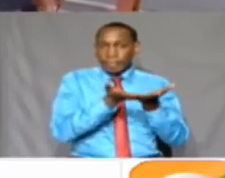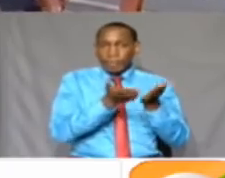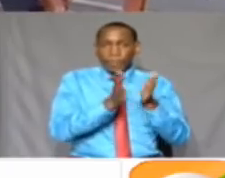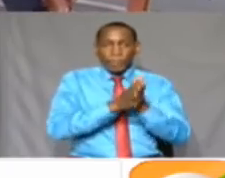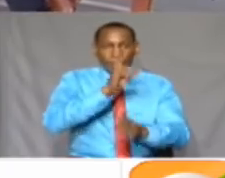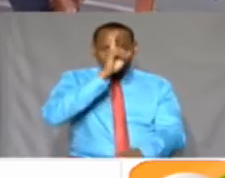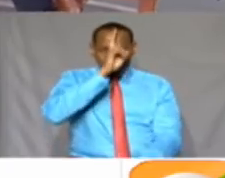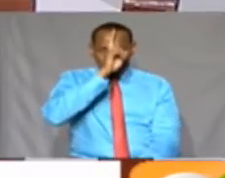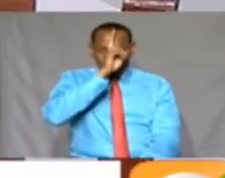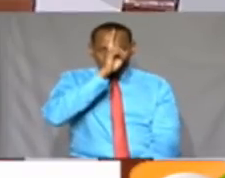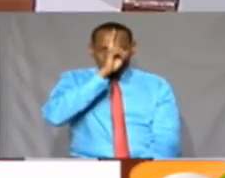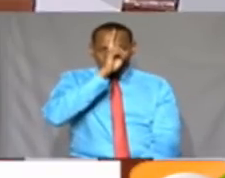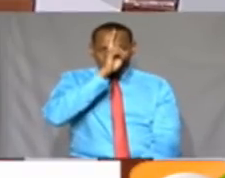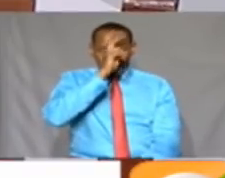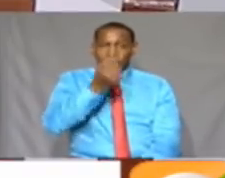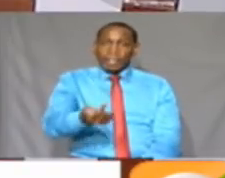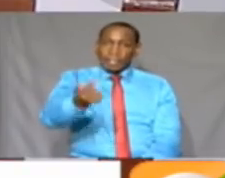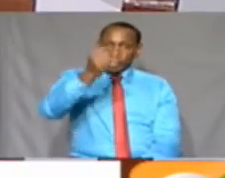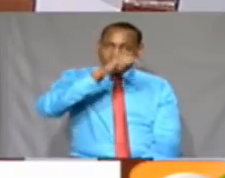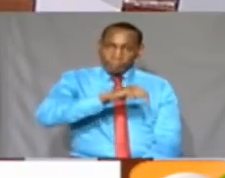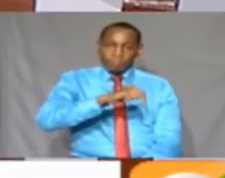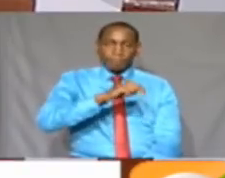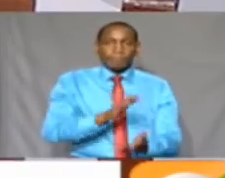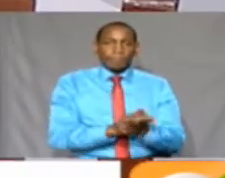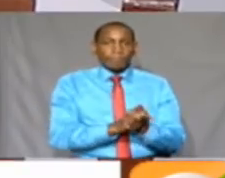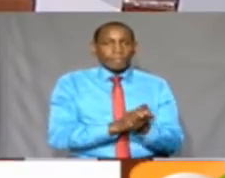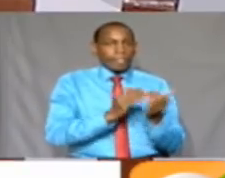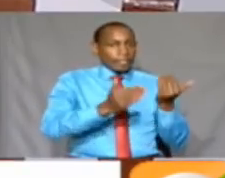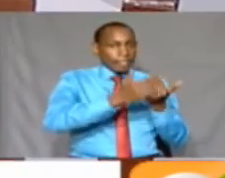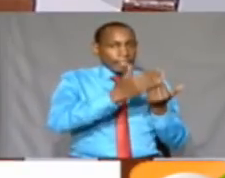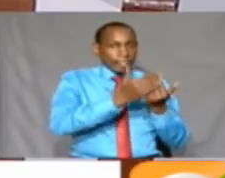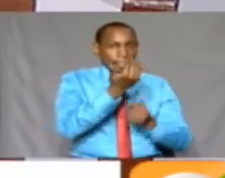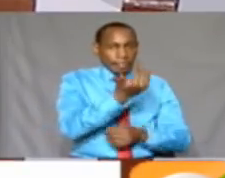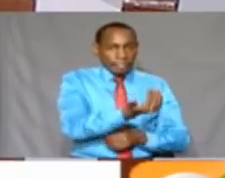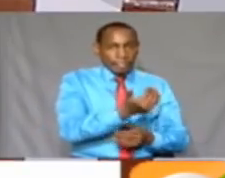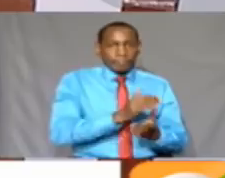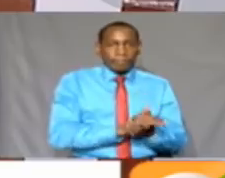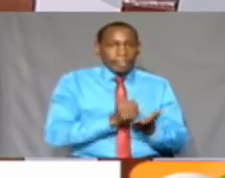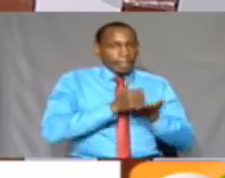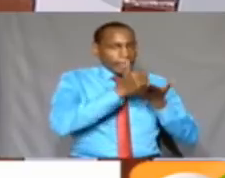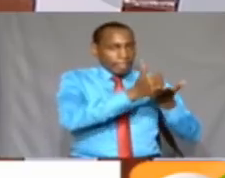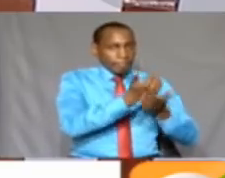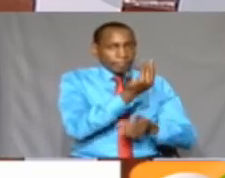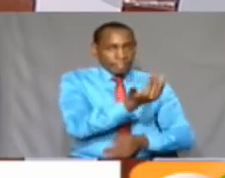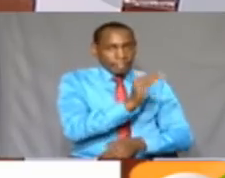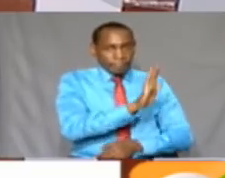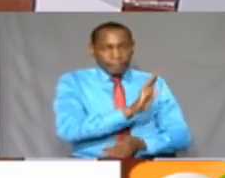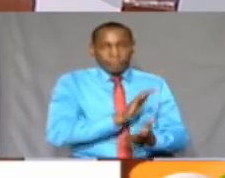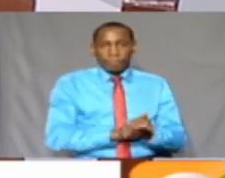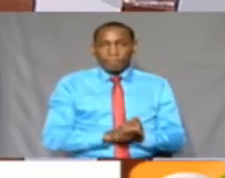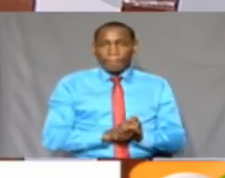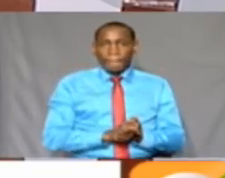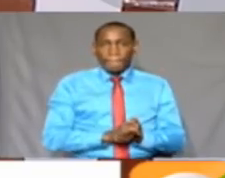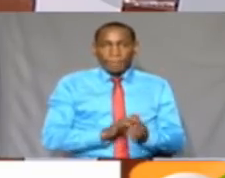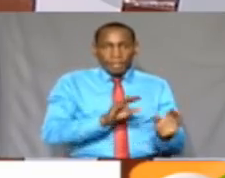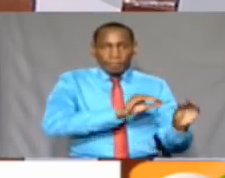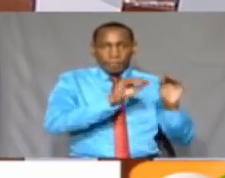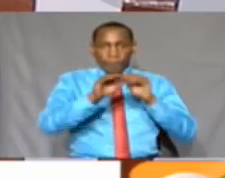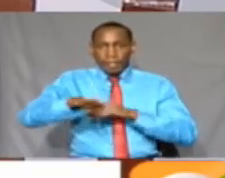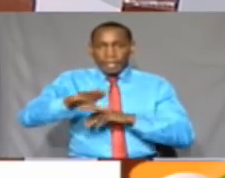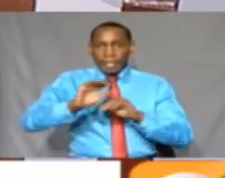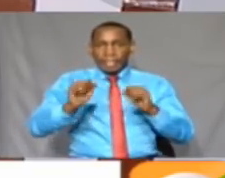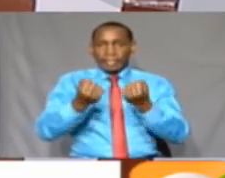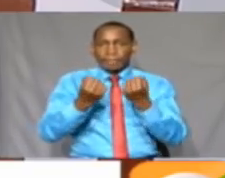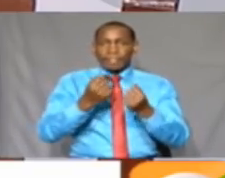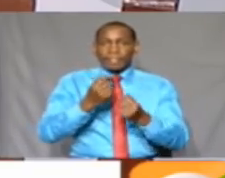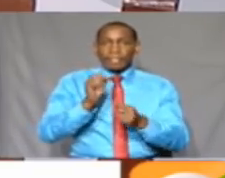the police to step in and deal with this child. Yeah. Not deal with the child, but help this child and move him, yeah, to a place of safety if the